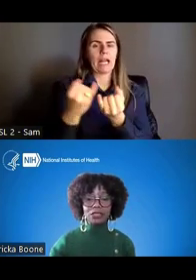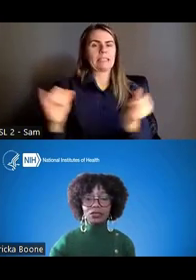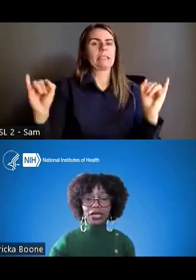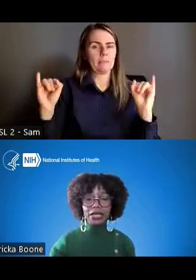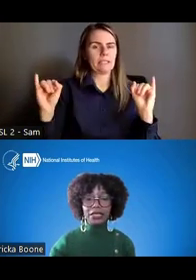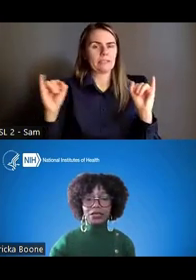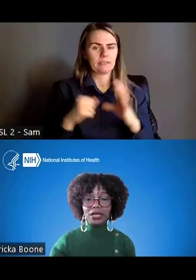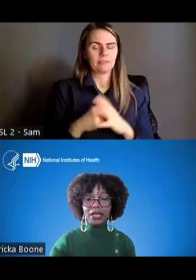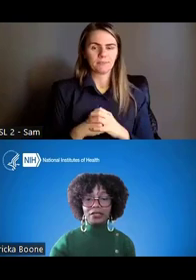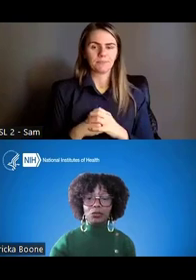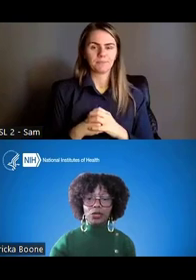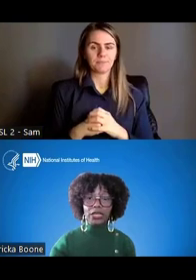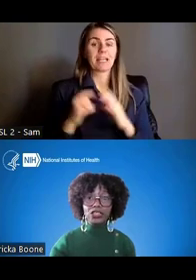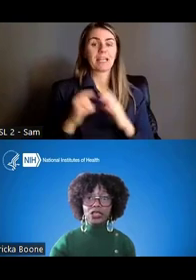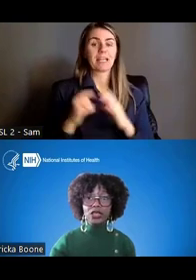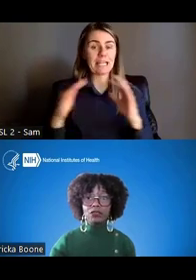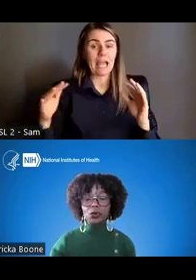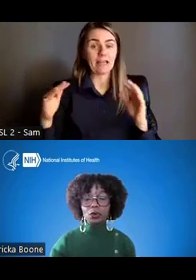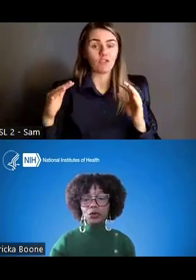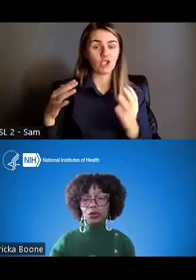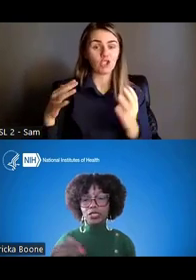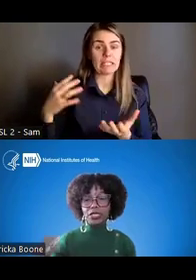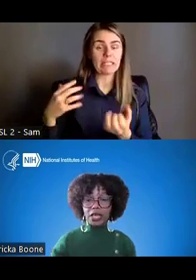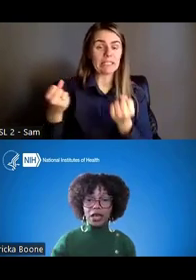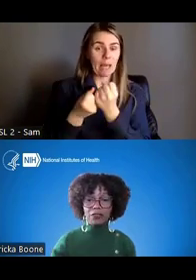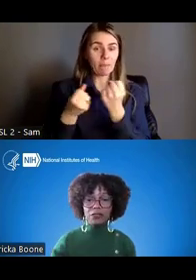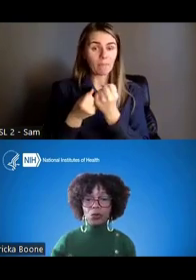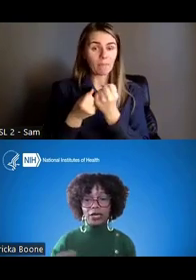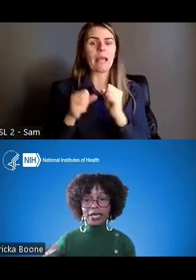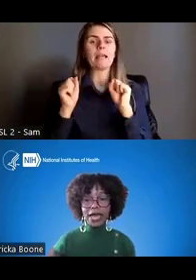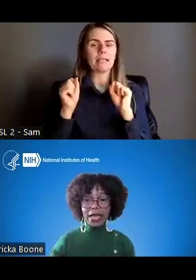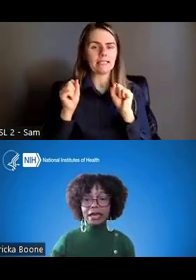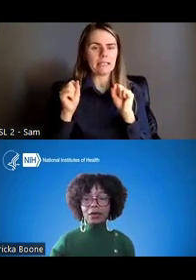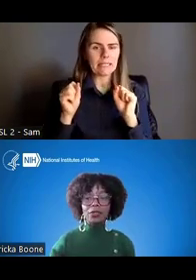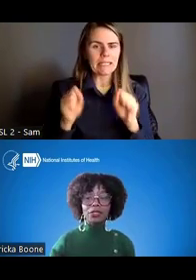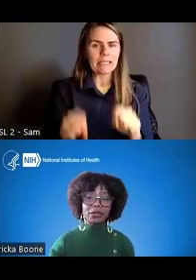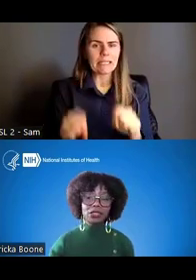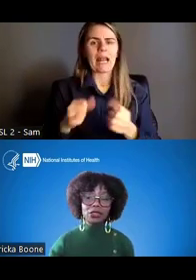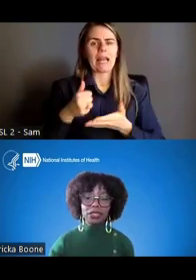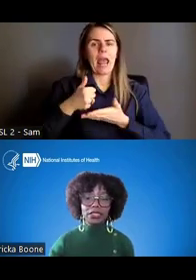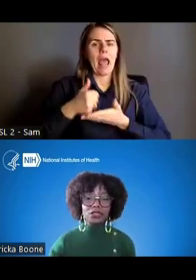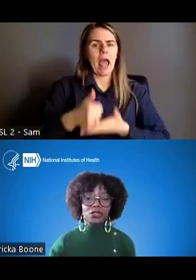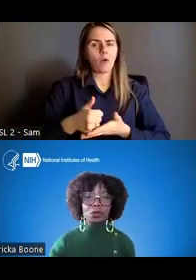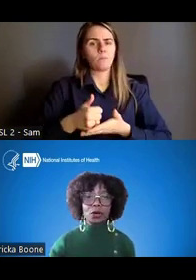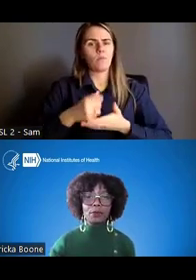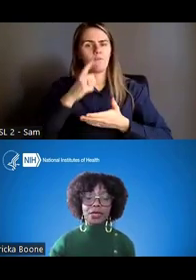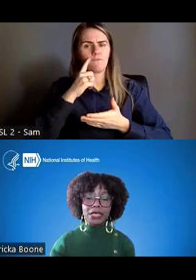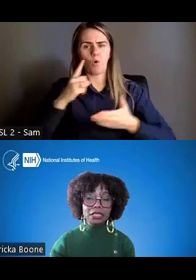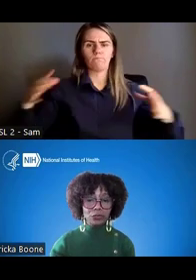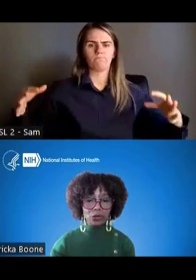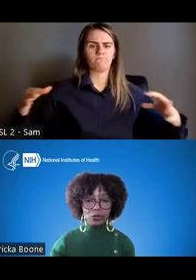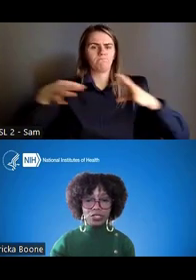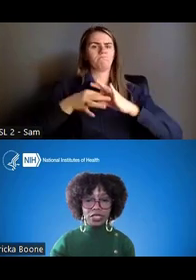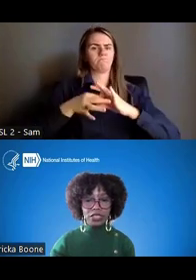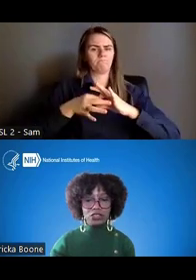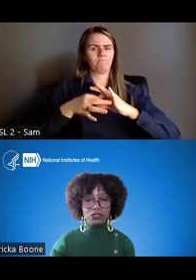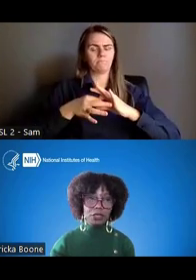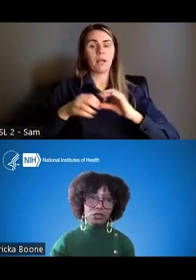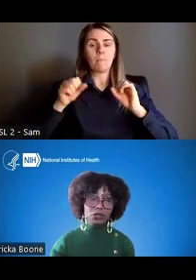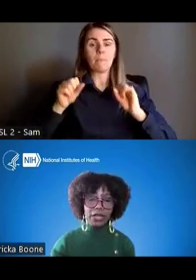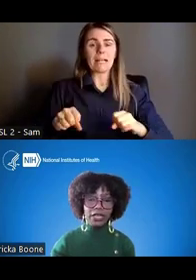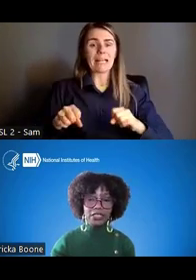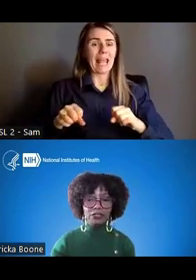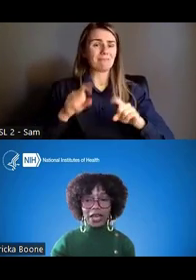can be utilized as a bridge towards an F or a K, but they can be utilized to support many different career stages